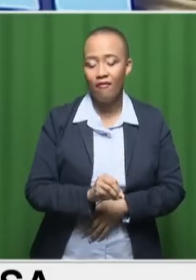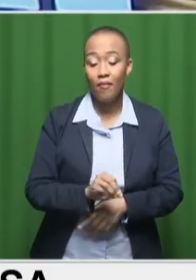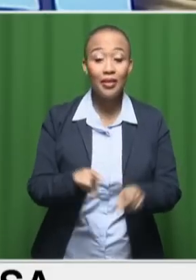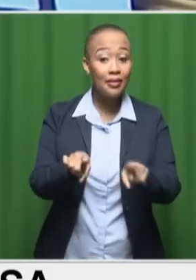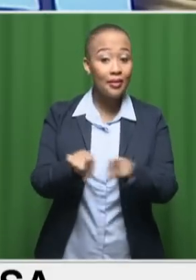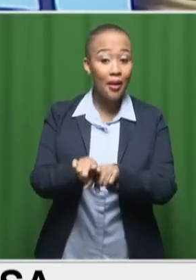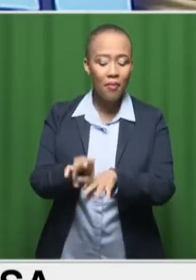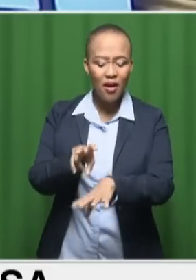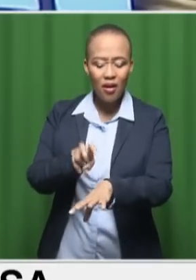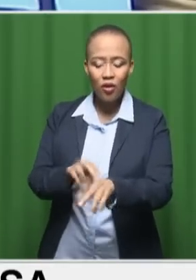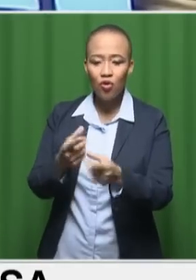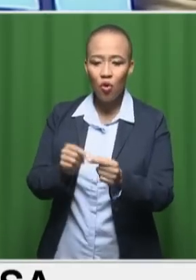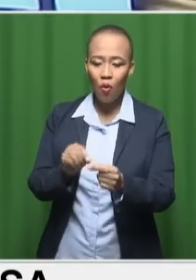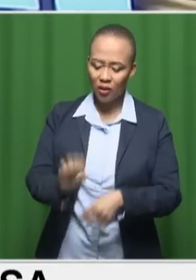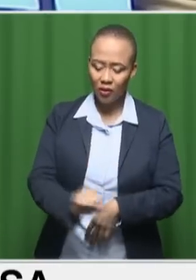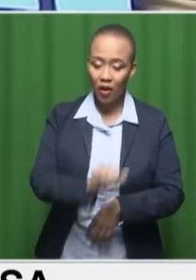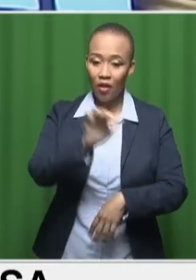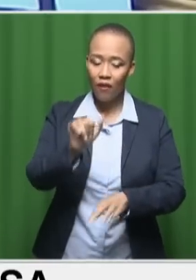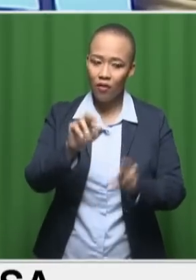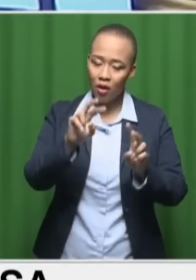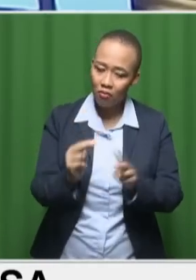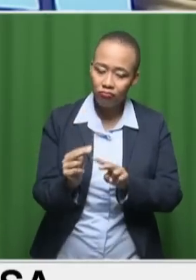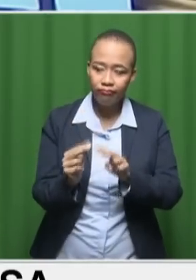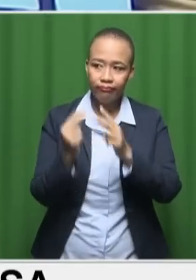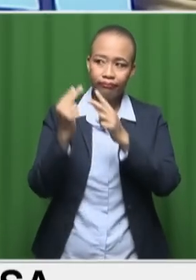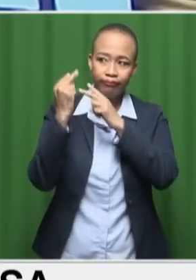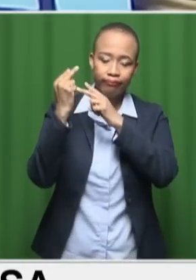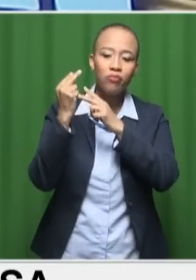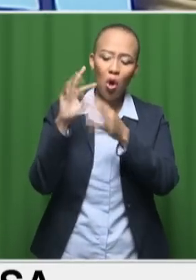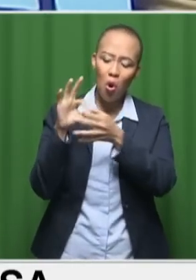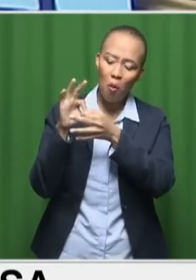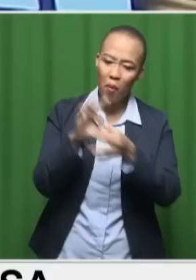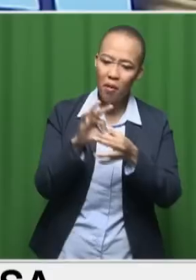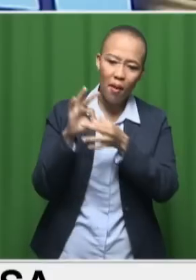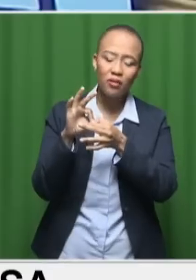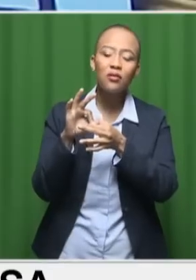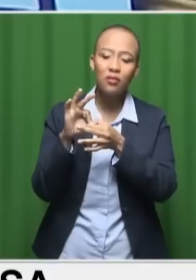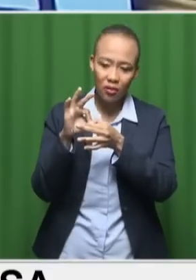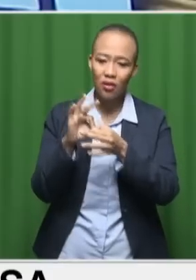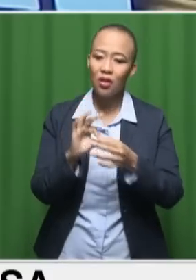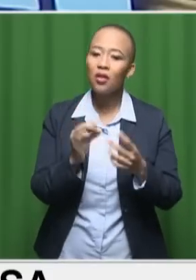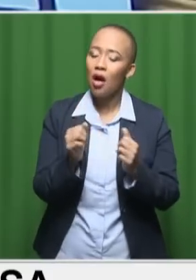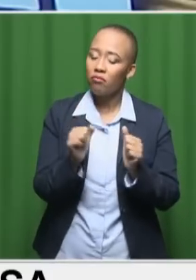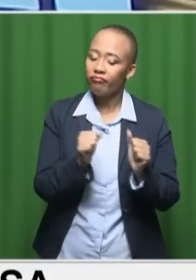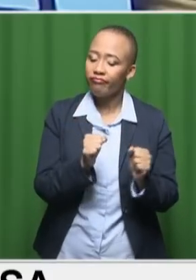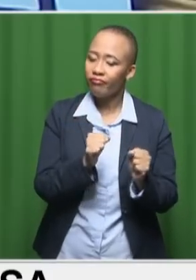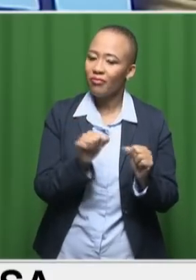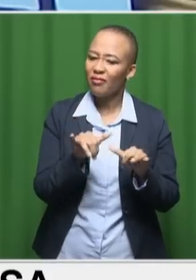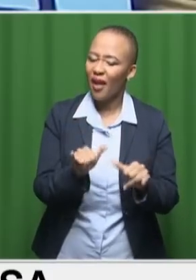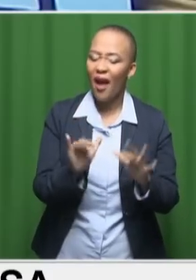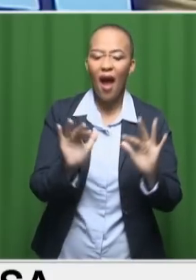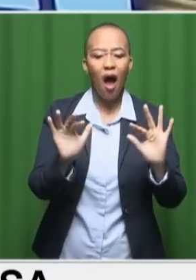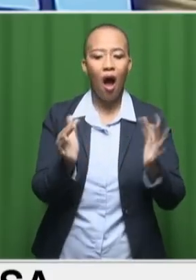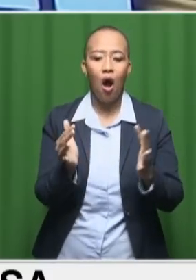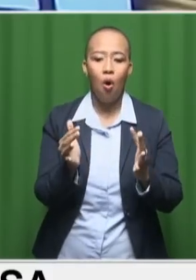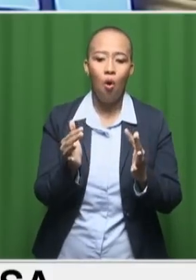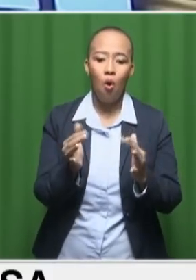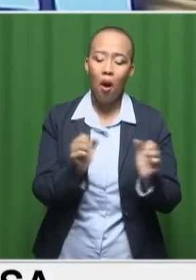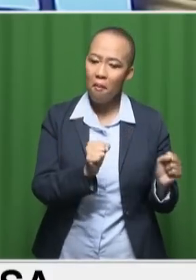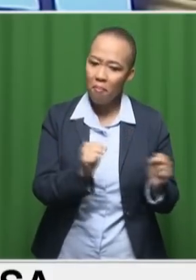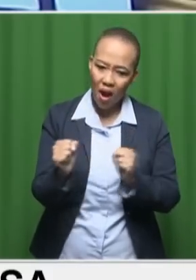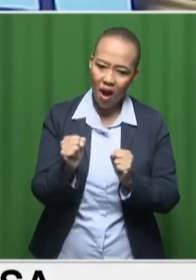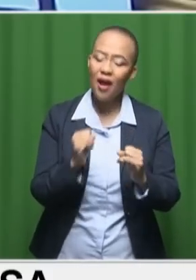has indicated that South Africa would have to arrest and to basically follow